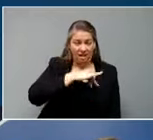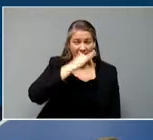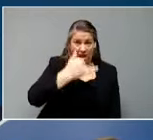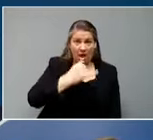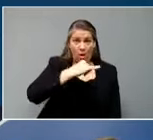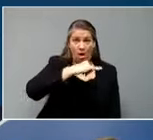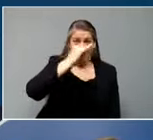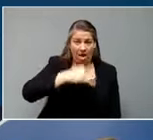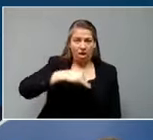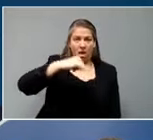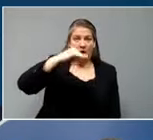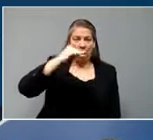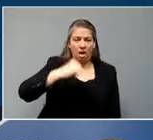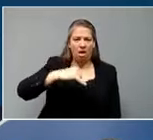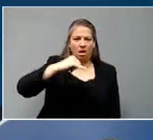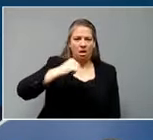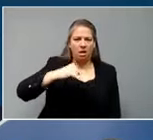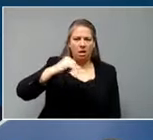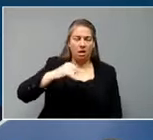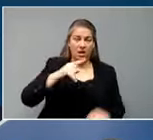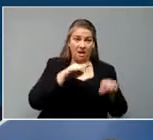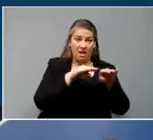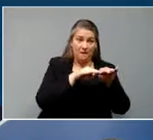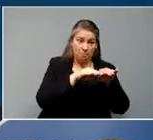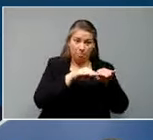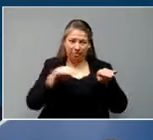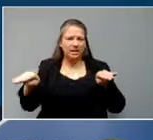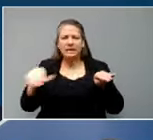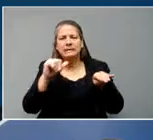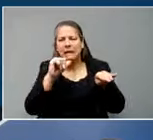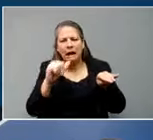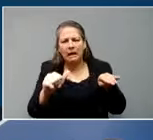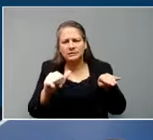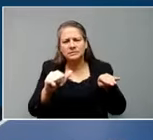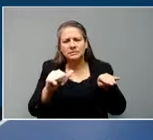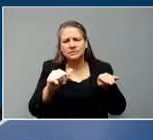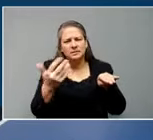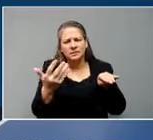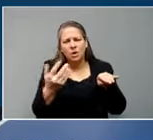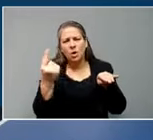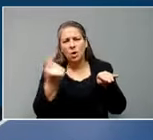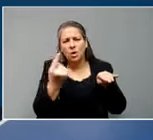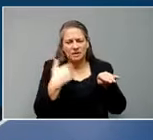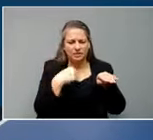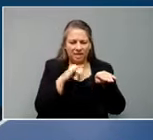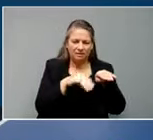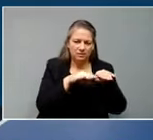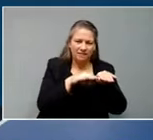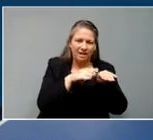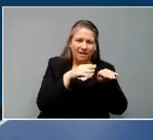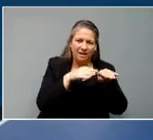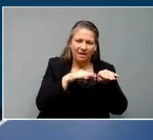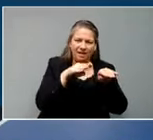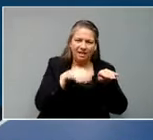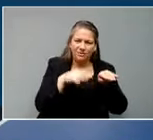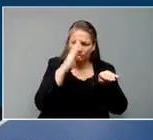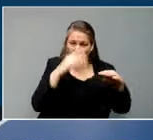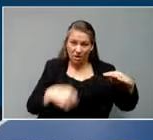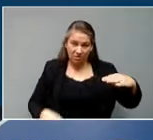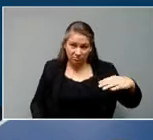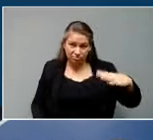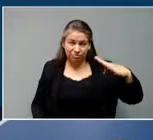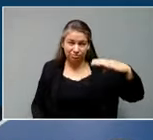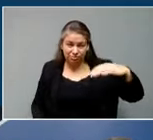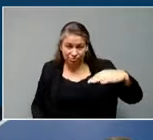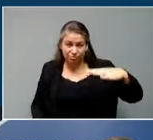line. What you see is smaller increases and decreases like we saw in the ICU